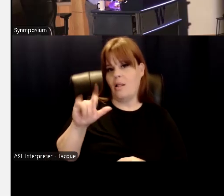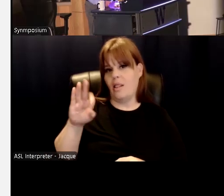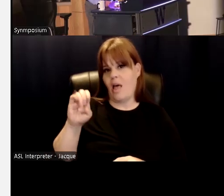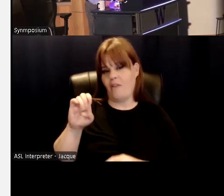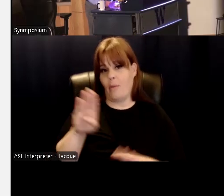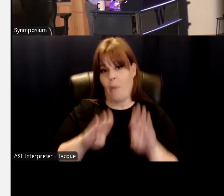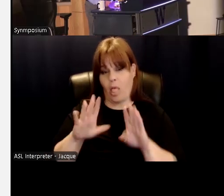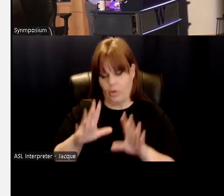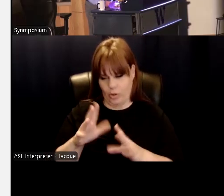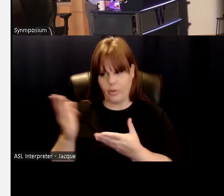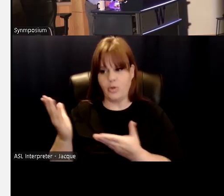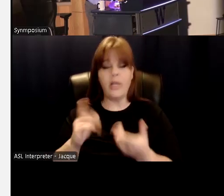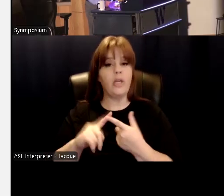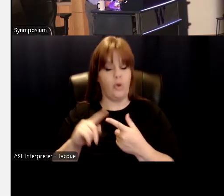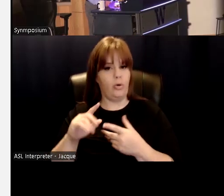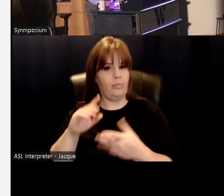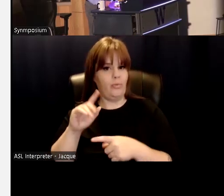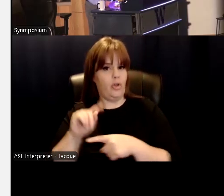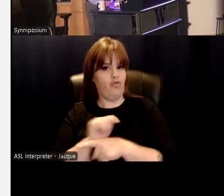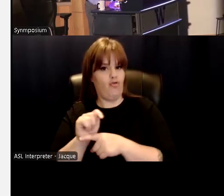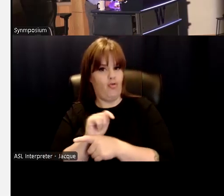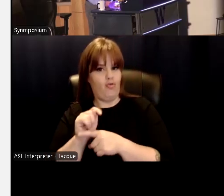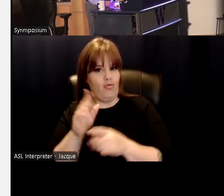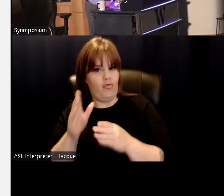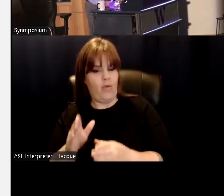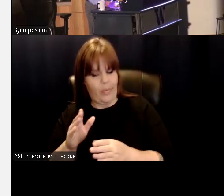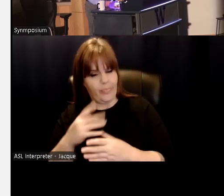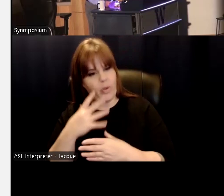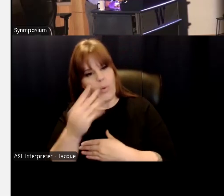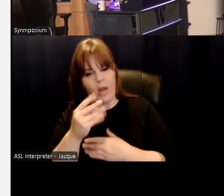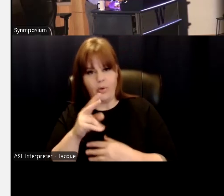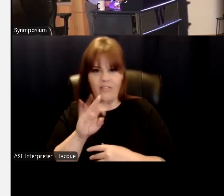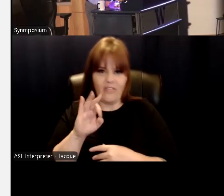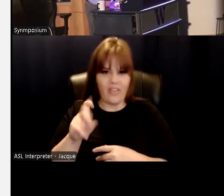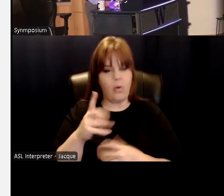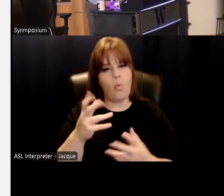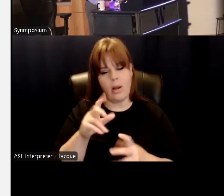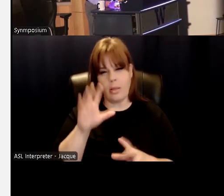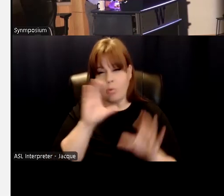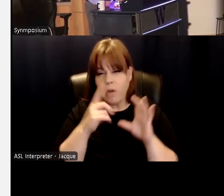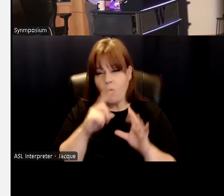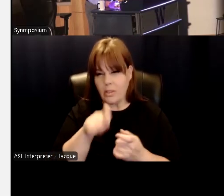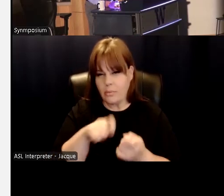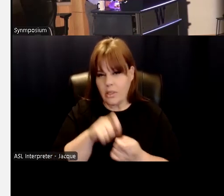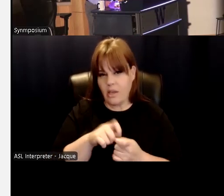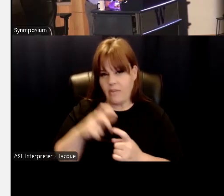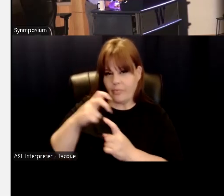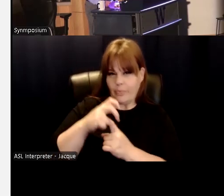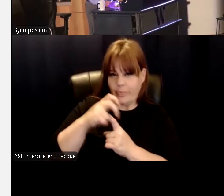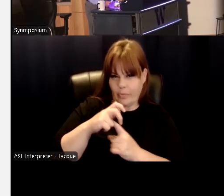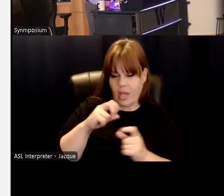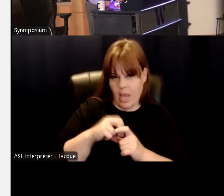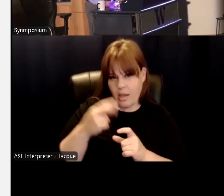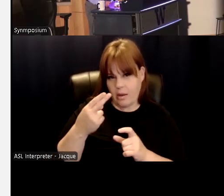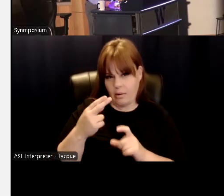students, her trainees, out on a field, expedition, and she wanted them to look for a particular fungus in hollow logs, and she